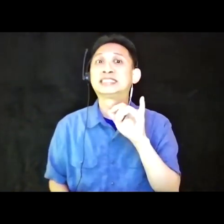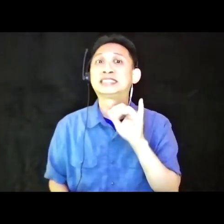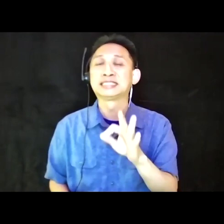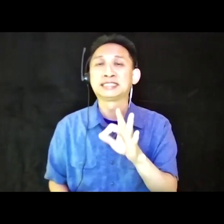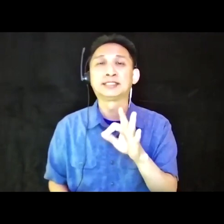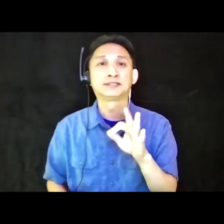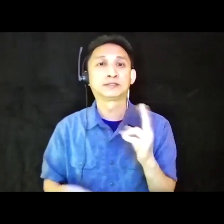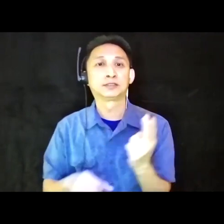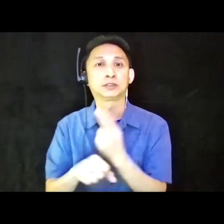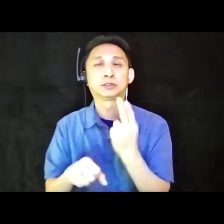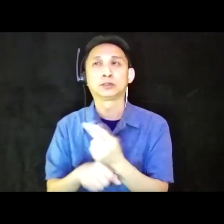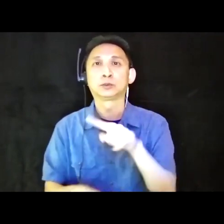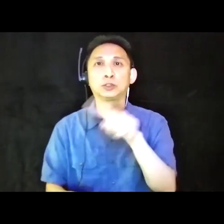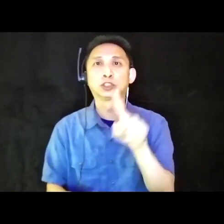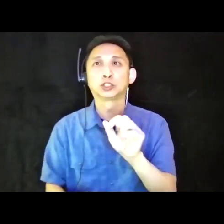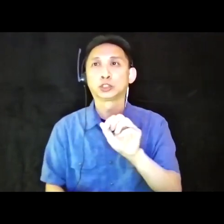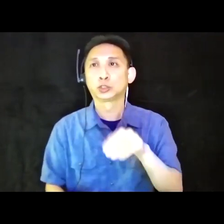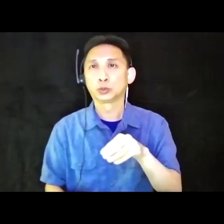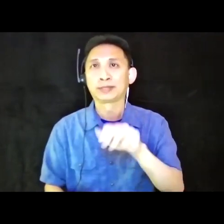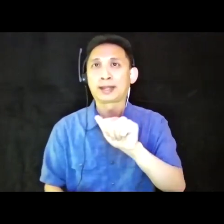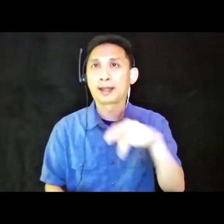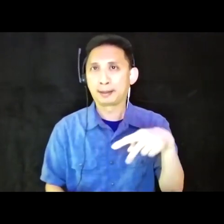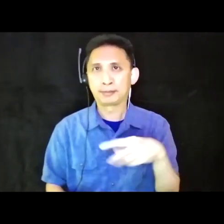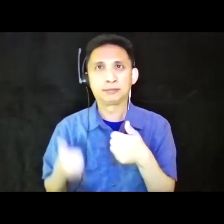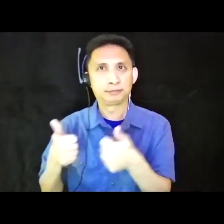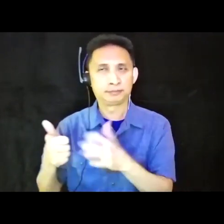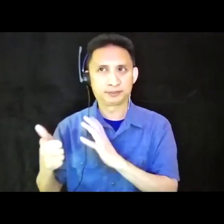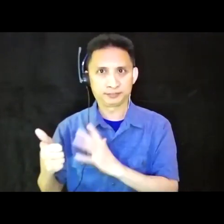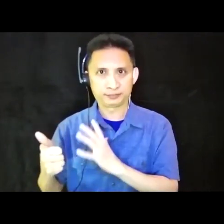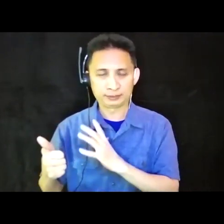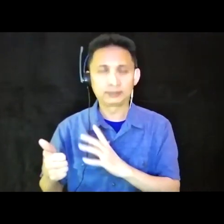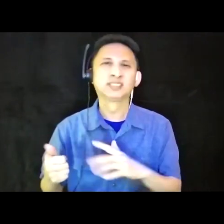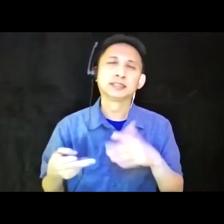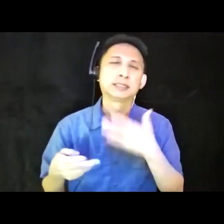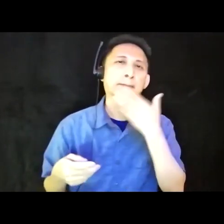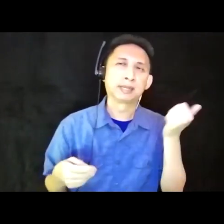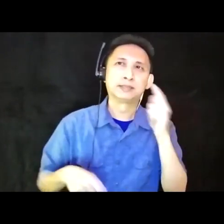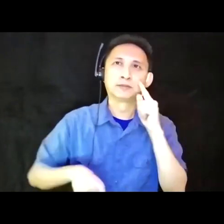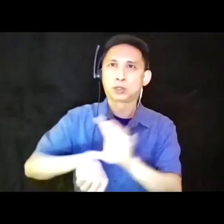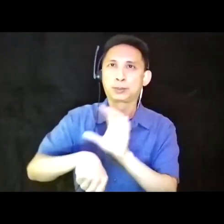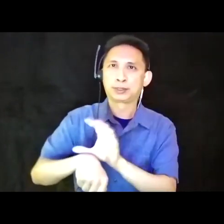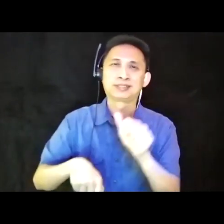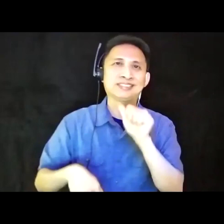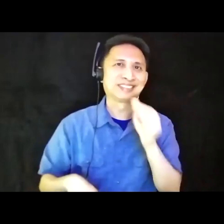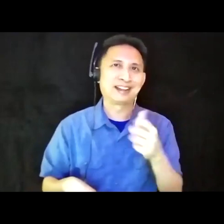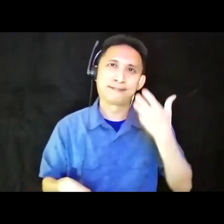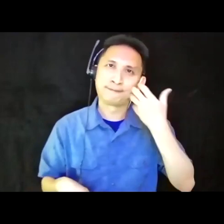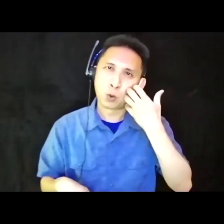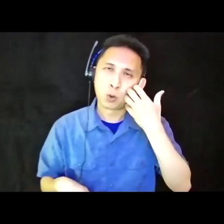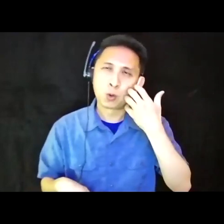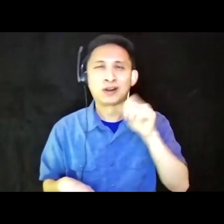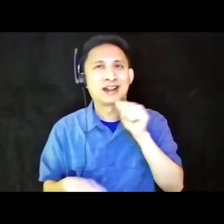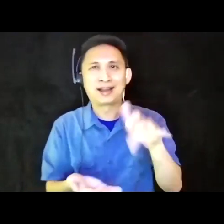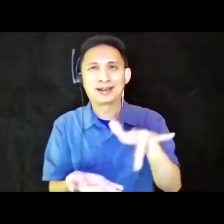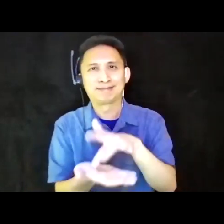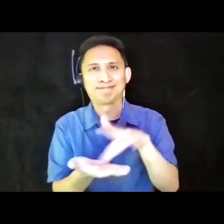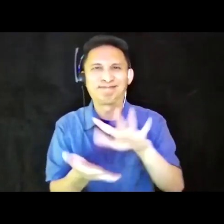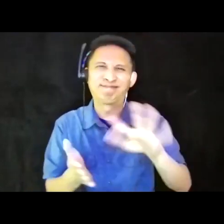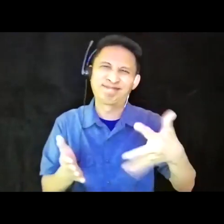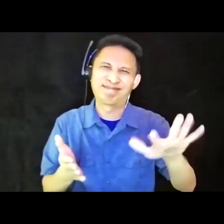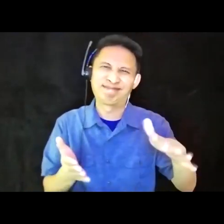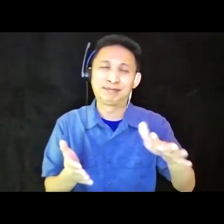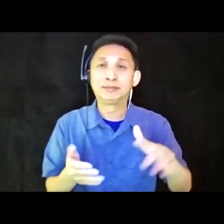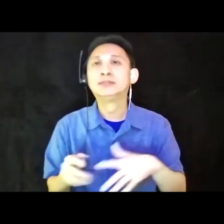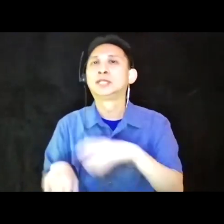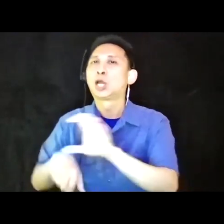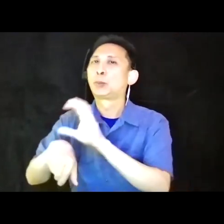using the Zoom app. And in my experience, it's been best on computers and not on iPads and phones. So also